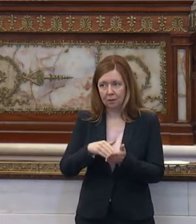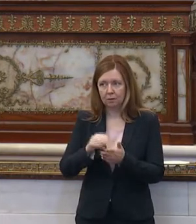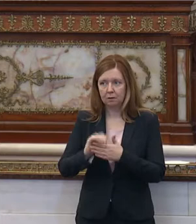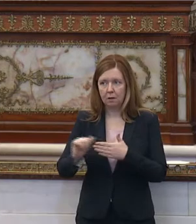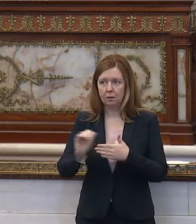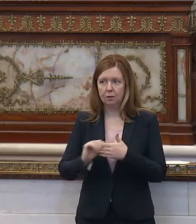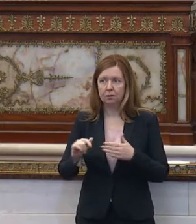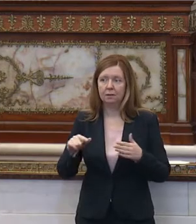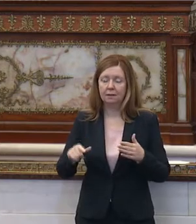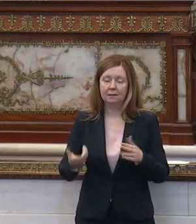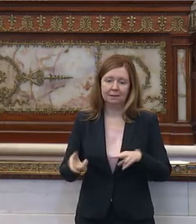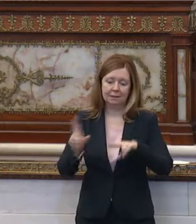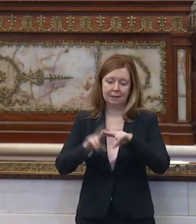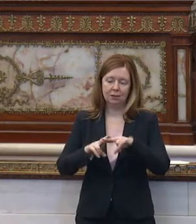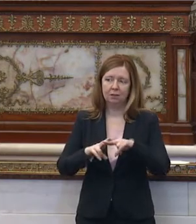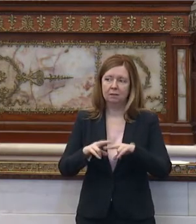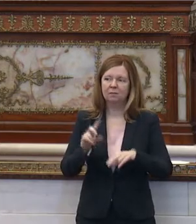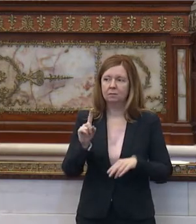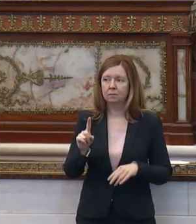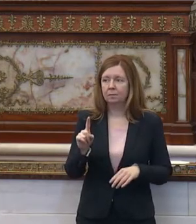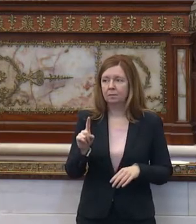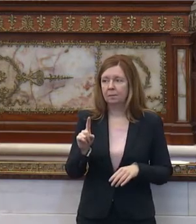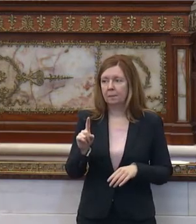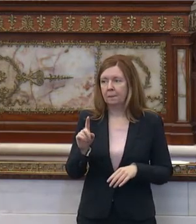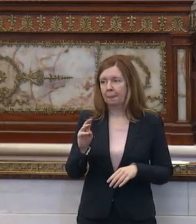$149,132,000. This is an increase of